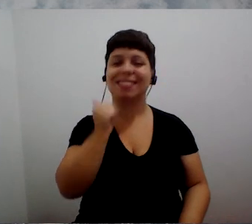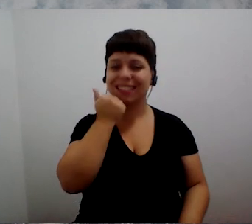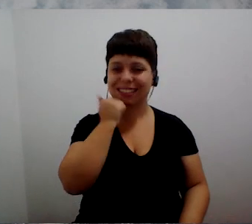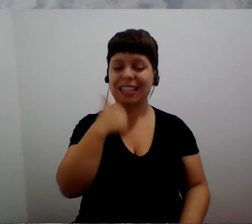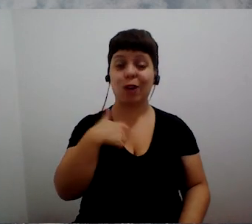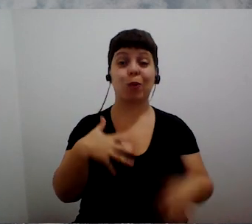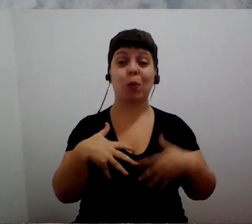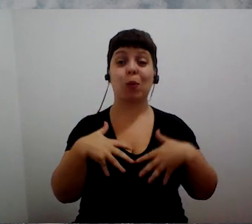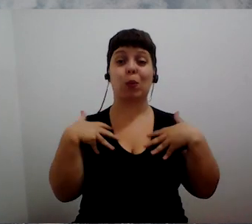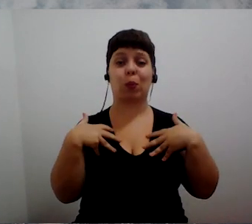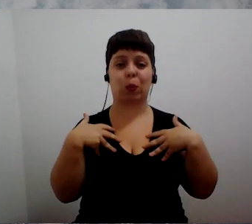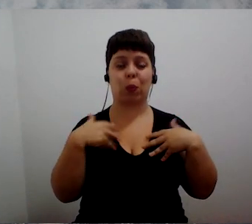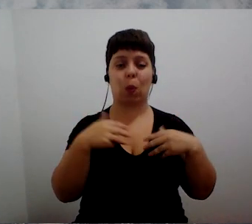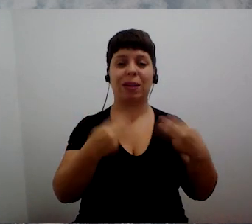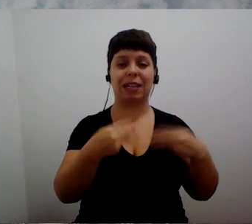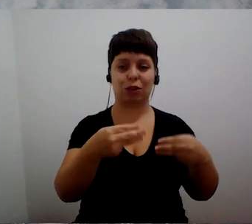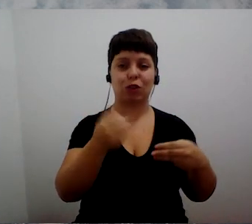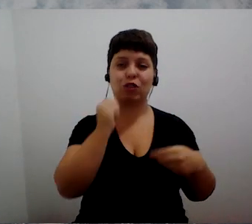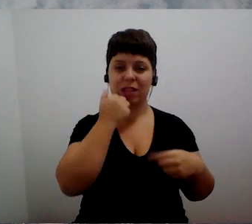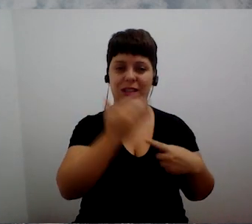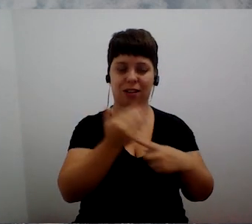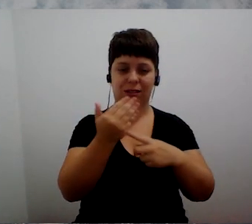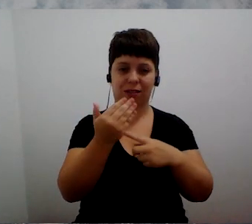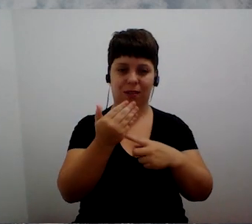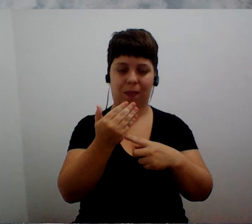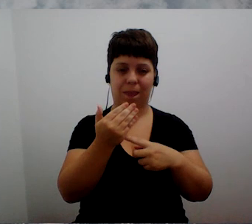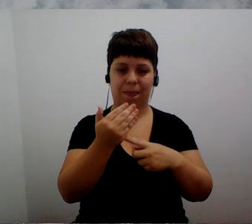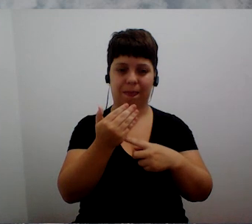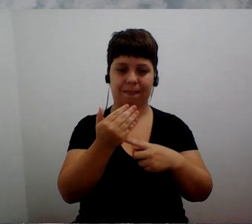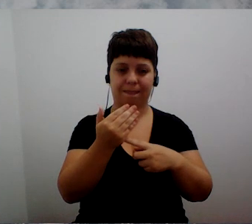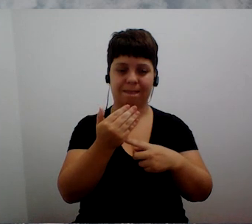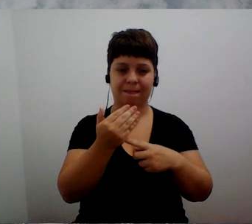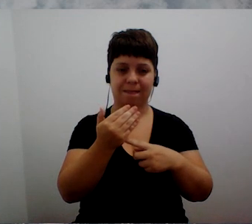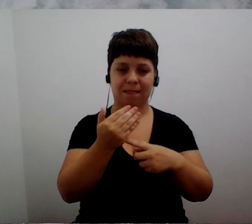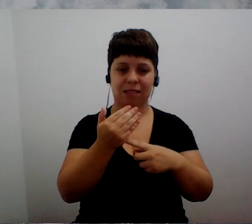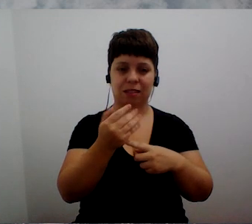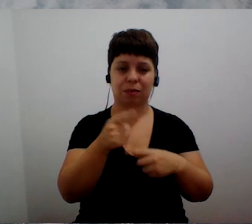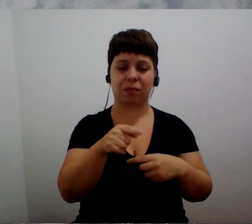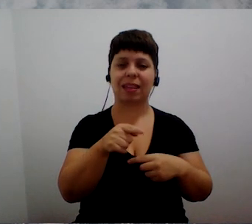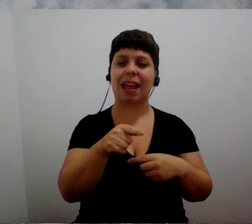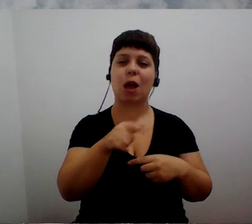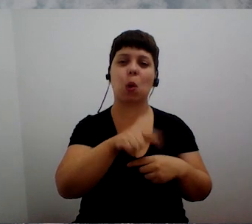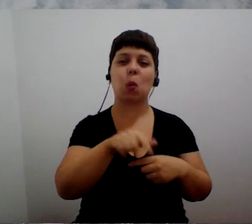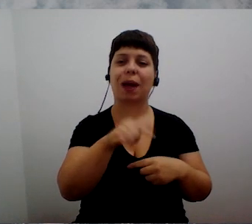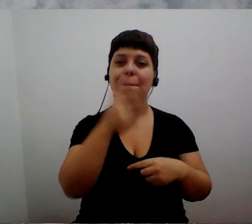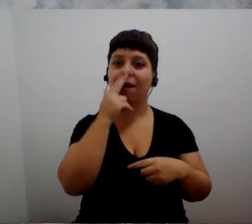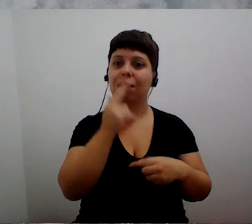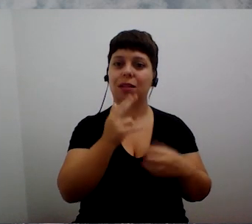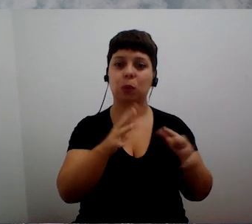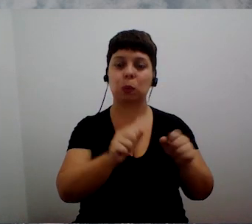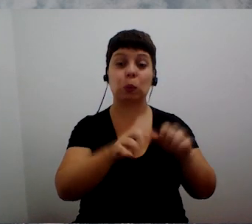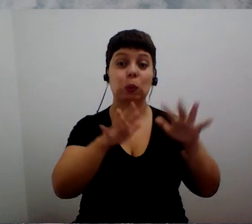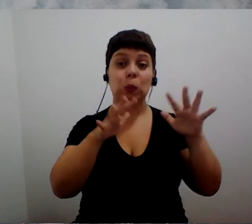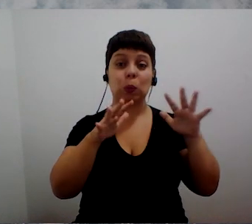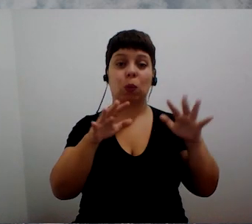aspect I'd like to say again is science. And I'm proud to say that the Ministry of Science and Technology is a kind of